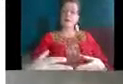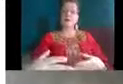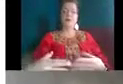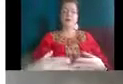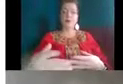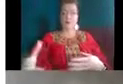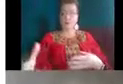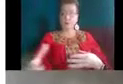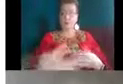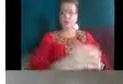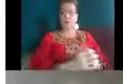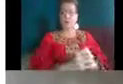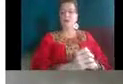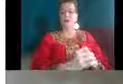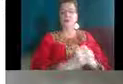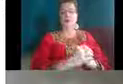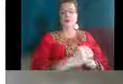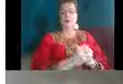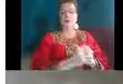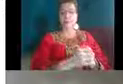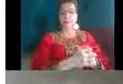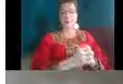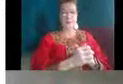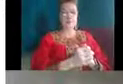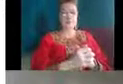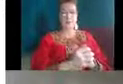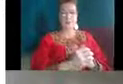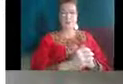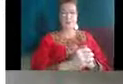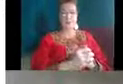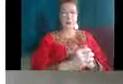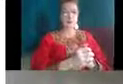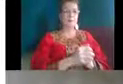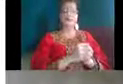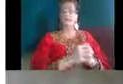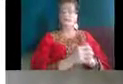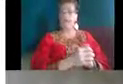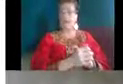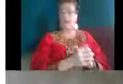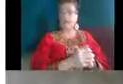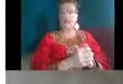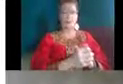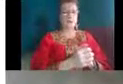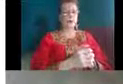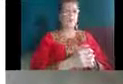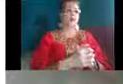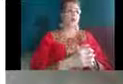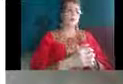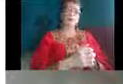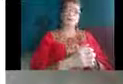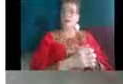for you through the through smart speaker you'll say you'll hear mrs smith do you have a problem yes i've fallen i need you